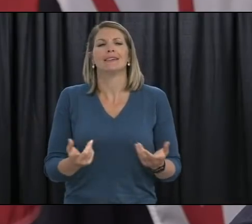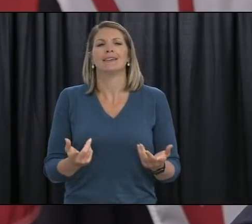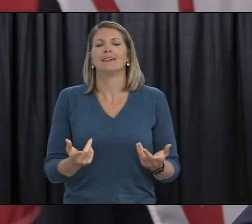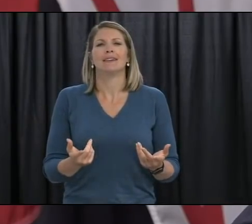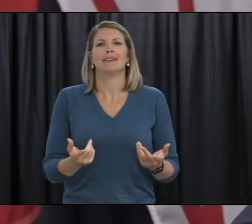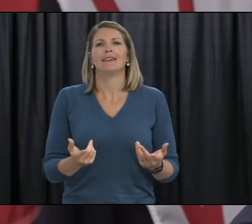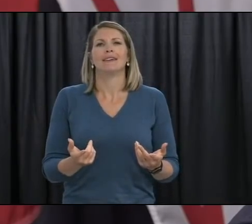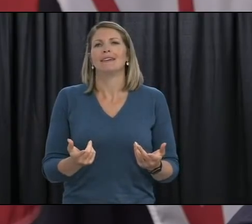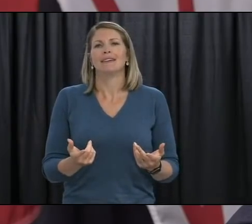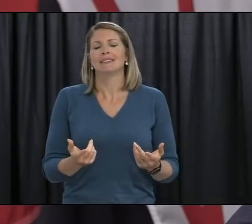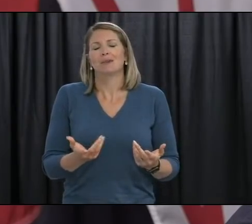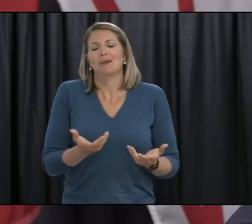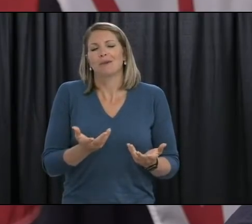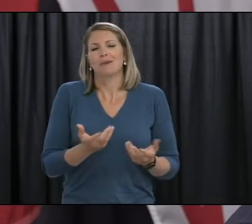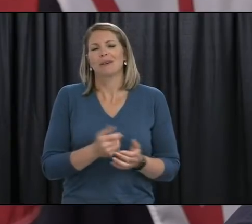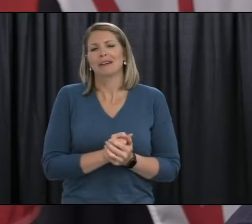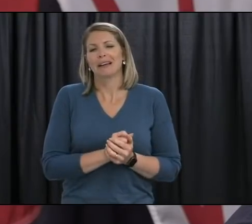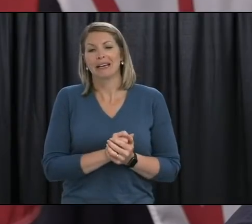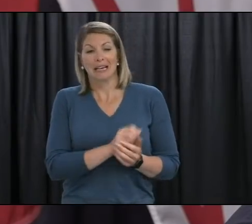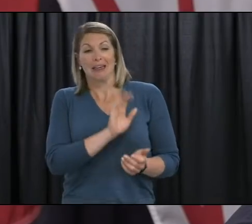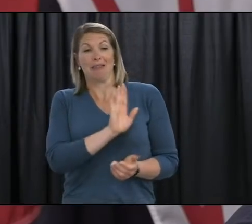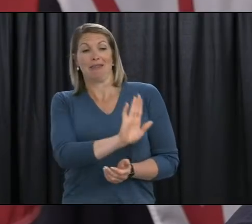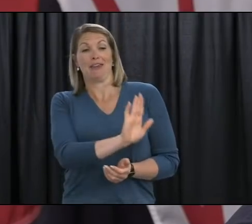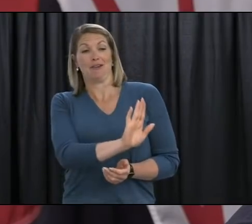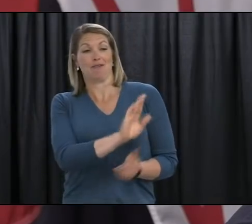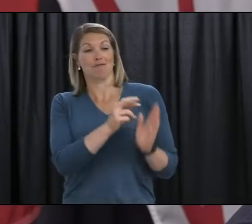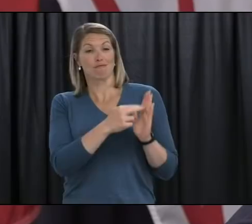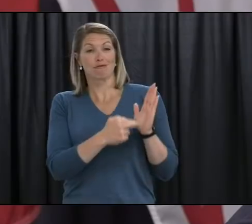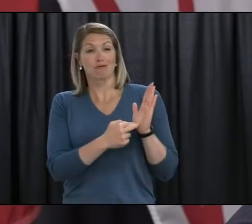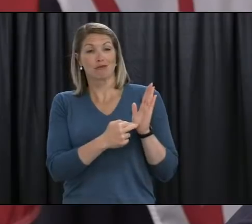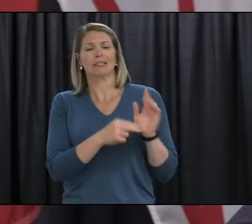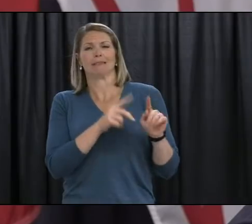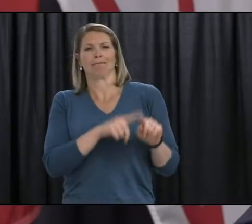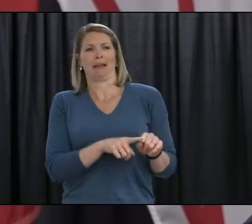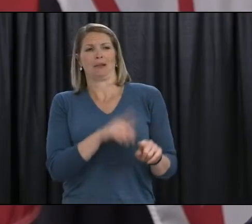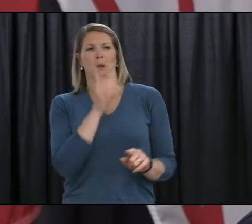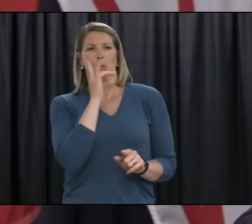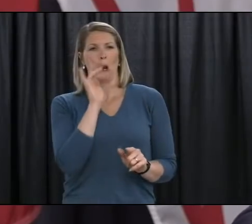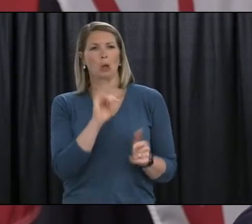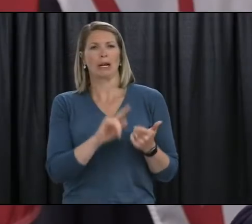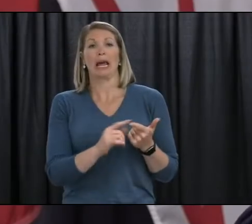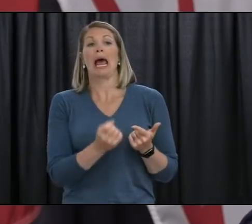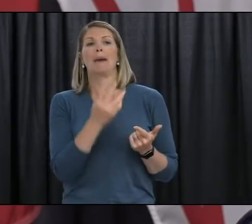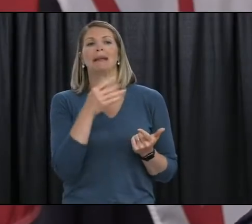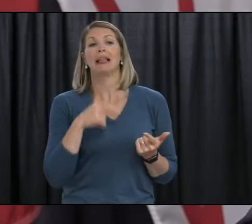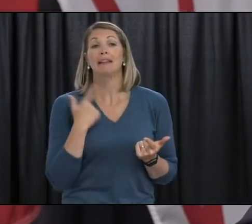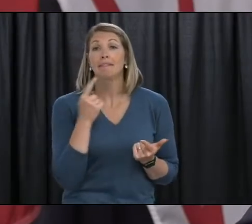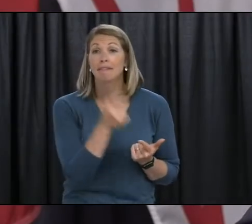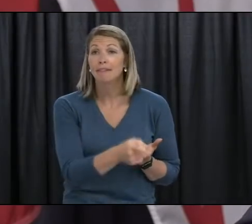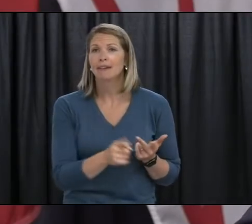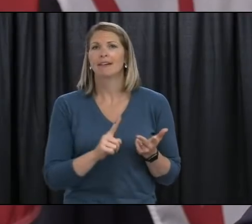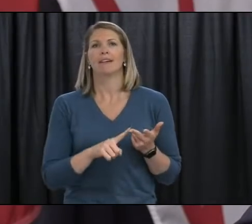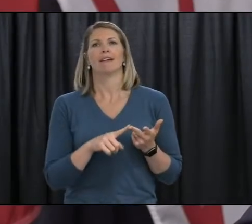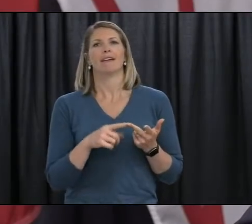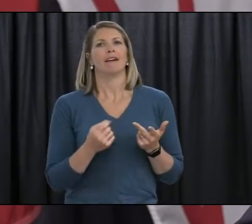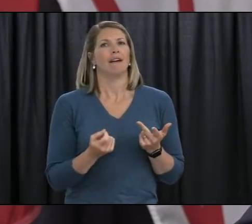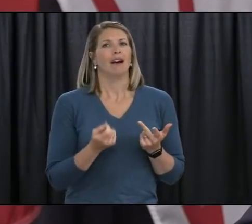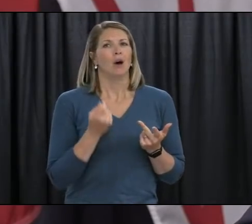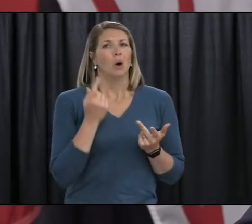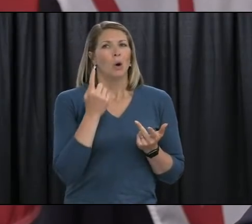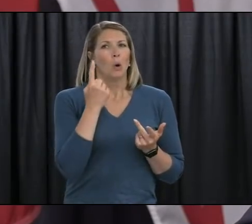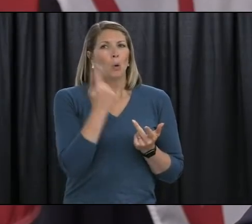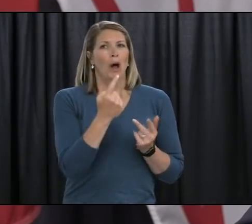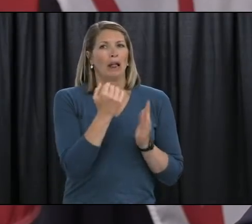long-term care homes, they're all different. So you need to rely on the people that would work in those settings. The whole idea here is to reduce exposure and points